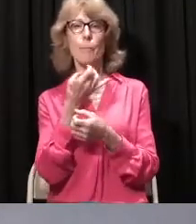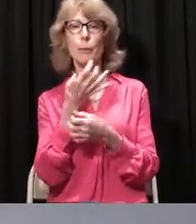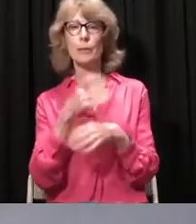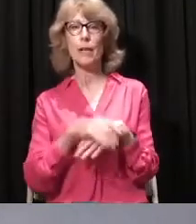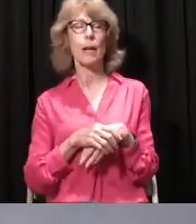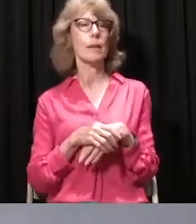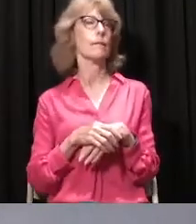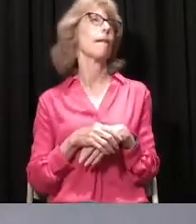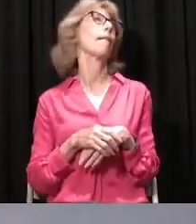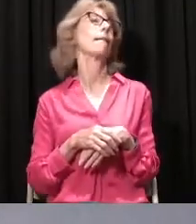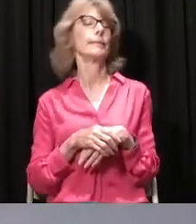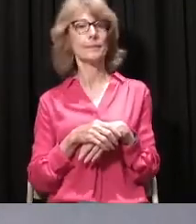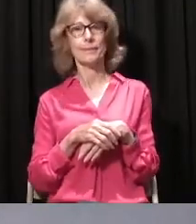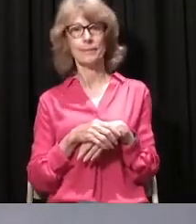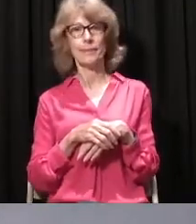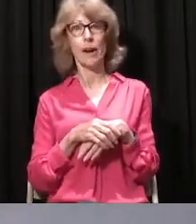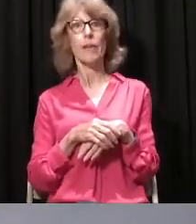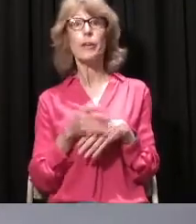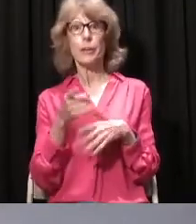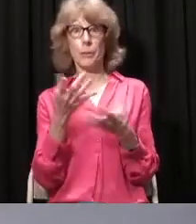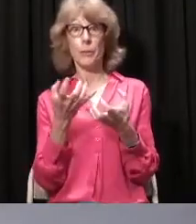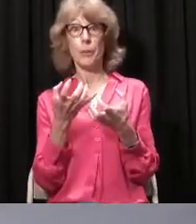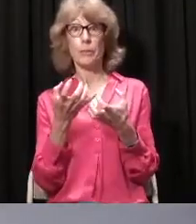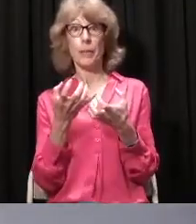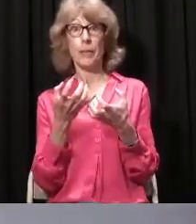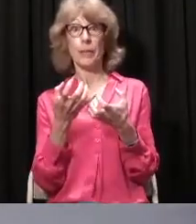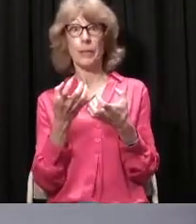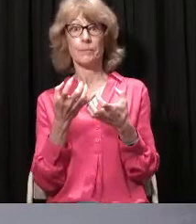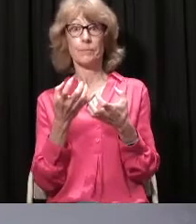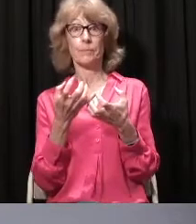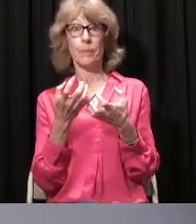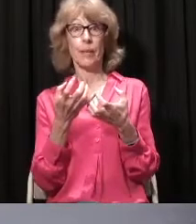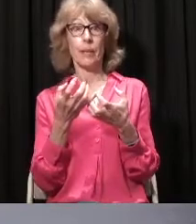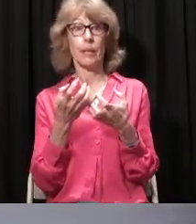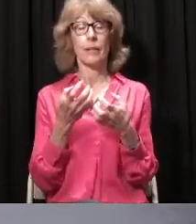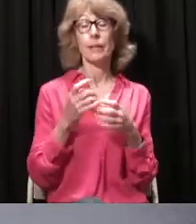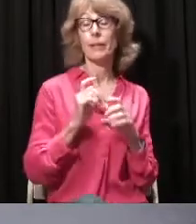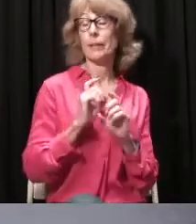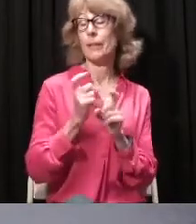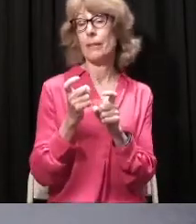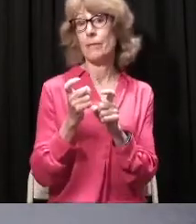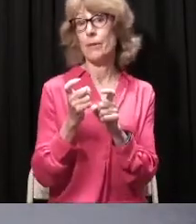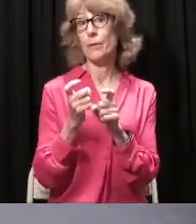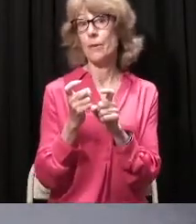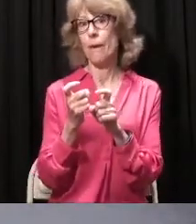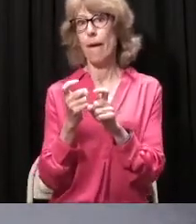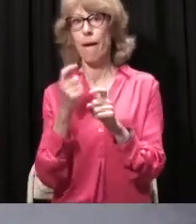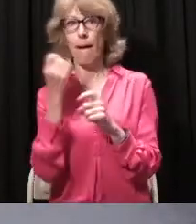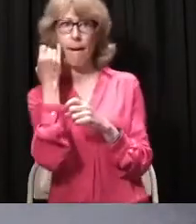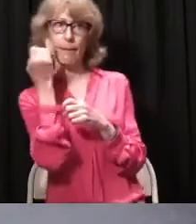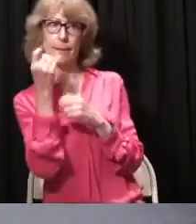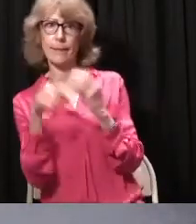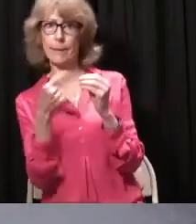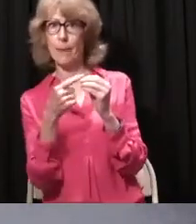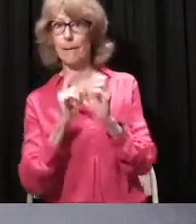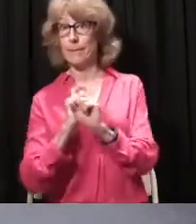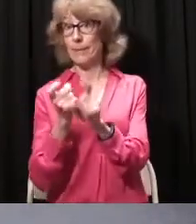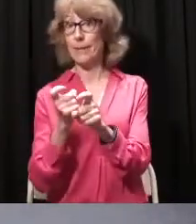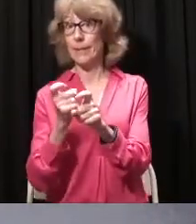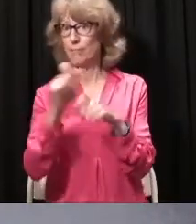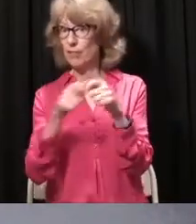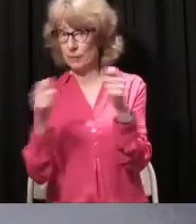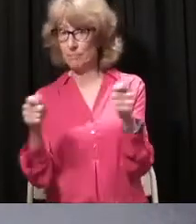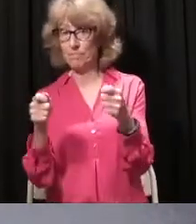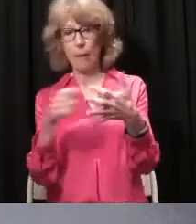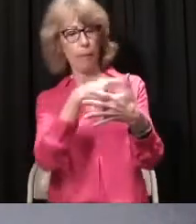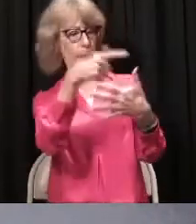if you'd asked me for a birthday list, I could give that to you like any time of the year, and that list was going to be pretty stinking long. Like I knew exactly